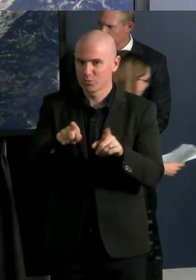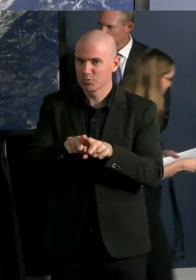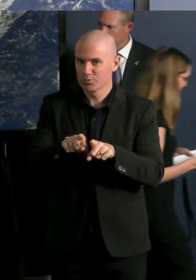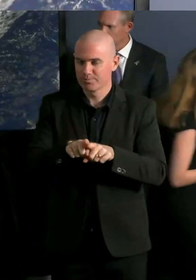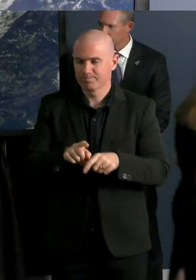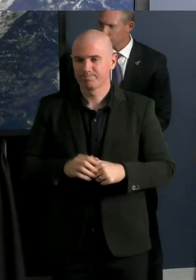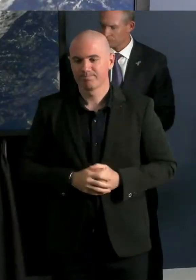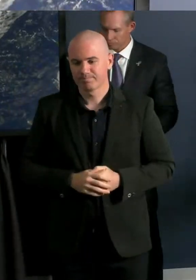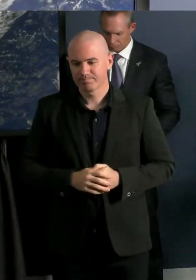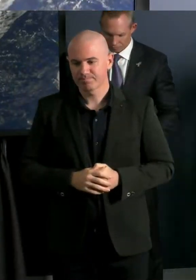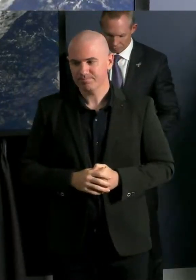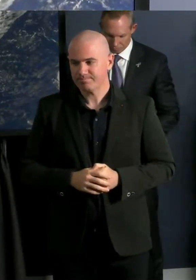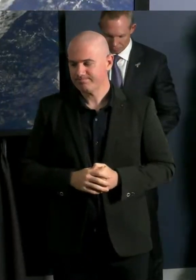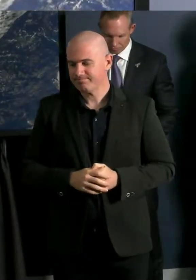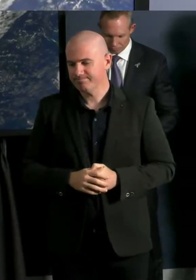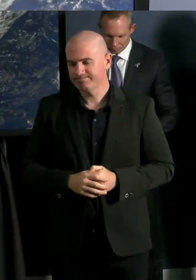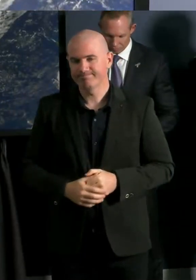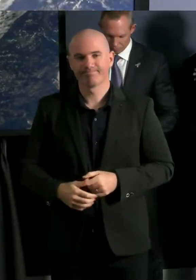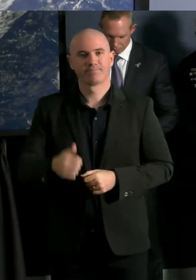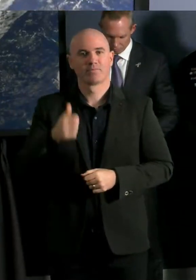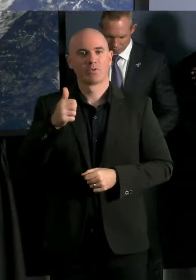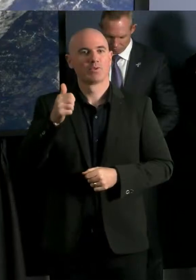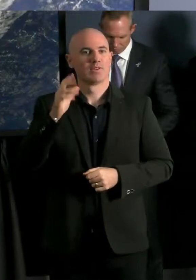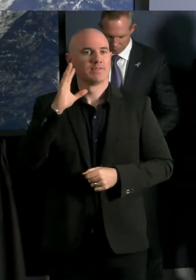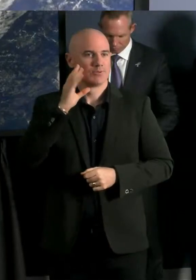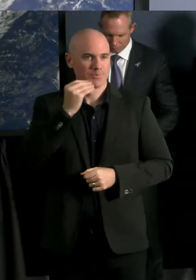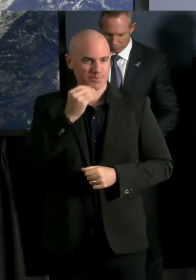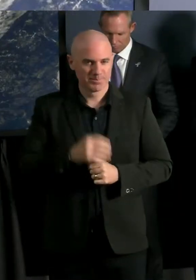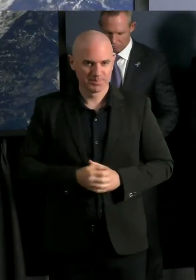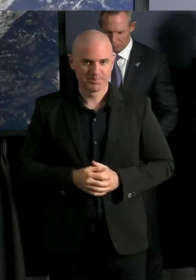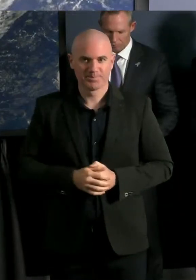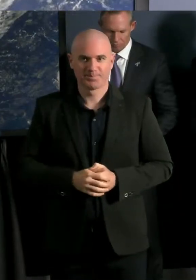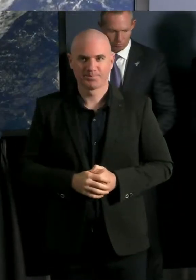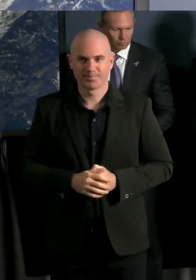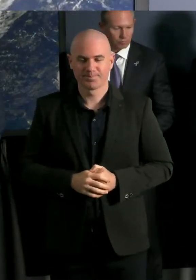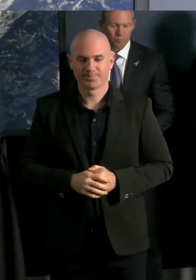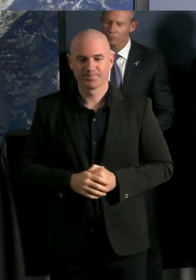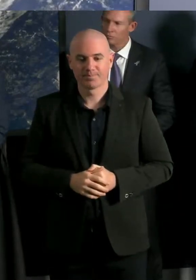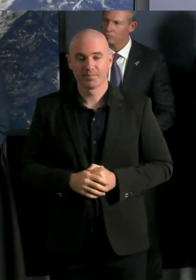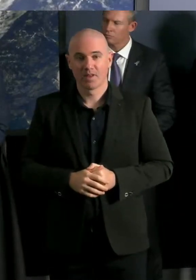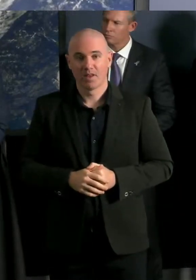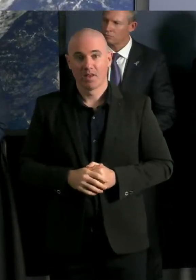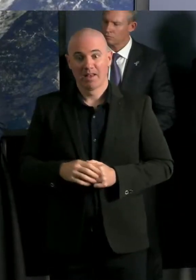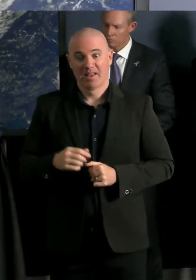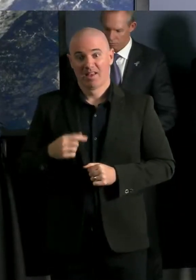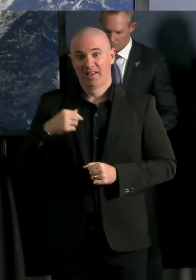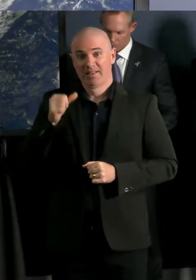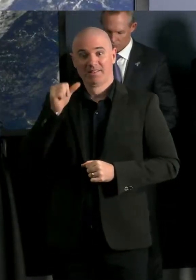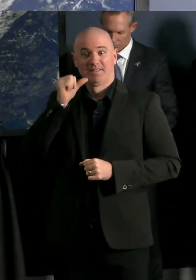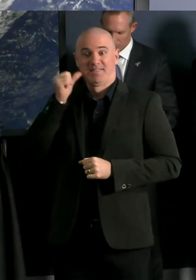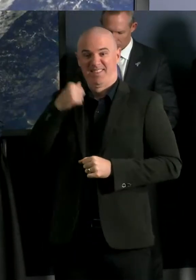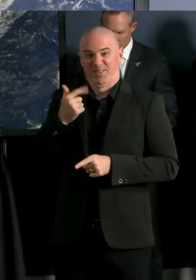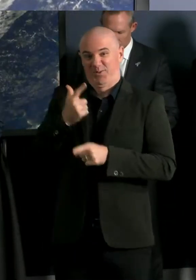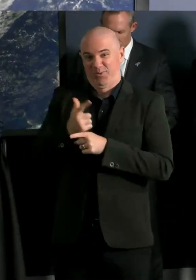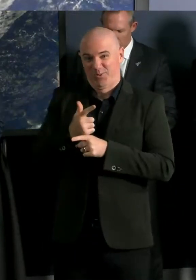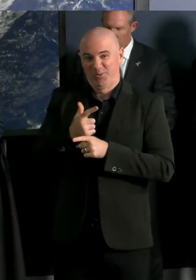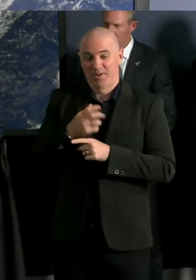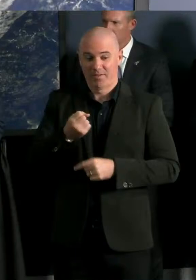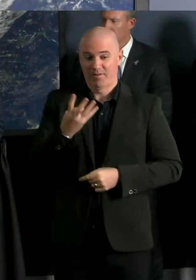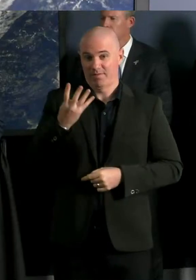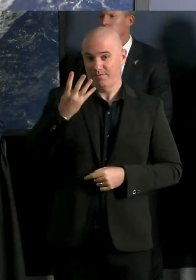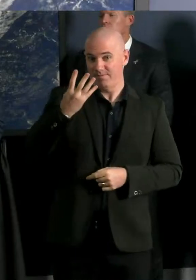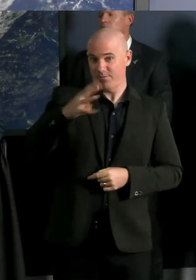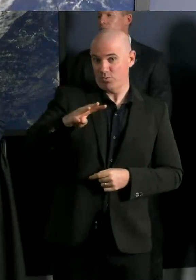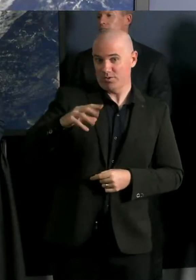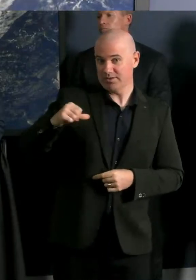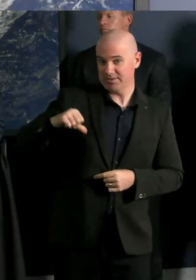Thank you. Good afternoon, everyone. As I spoke about this yesterday, the 40 staff that we